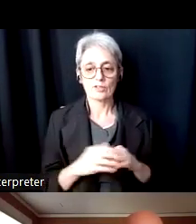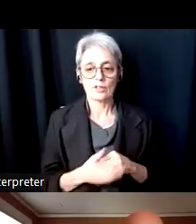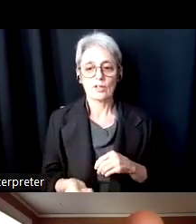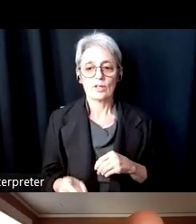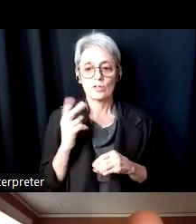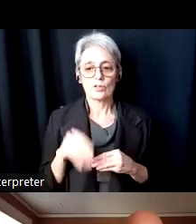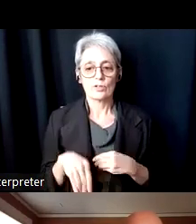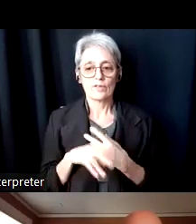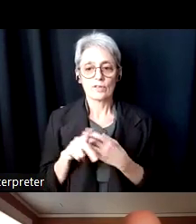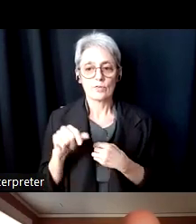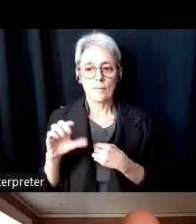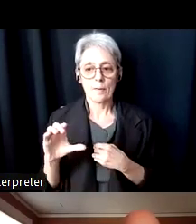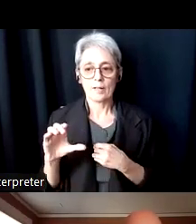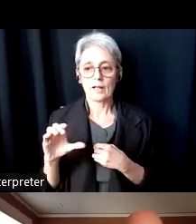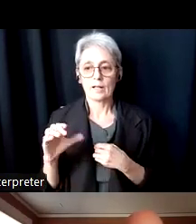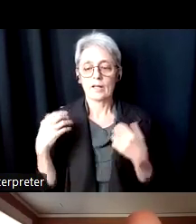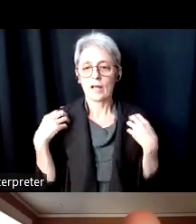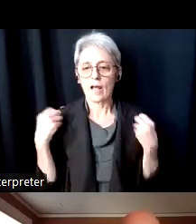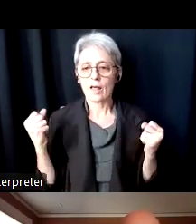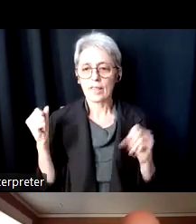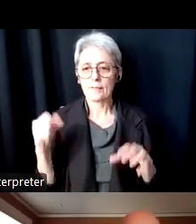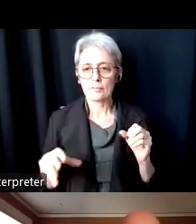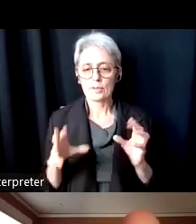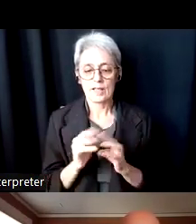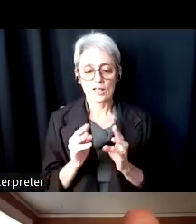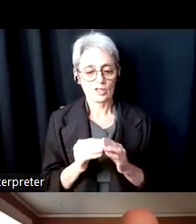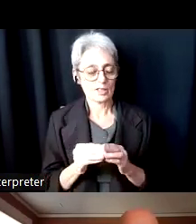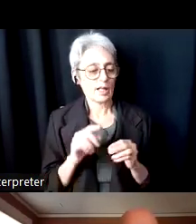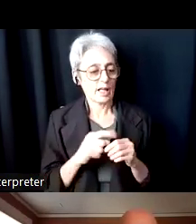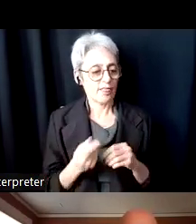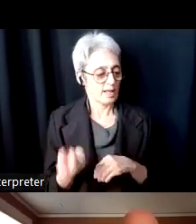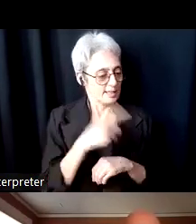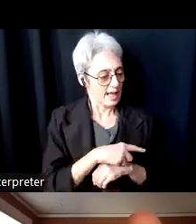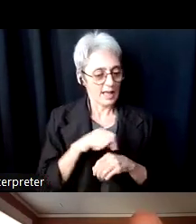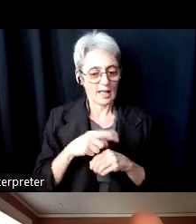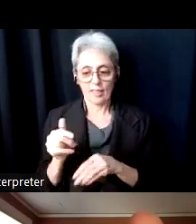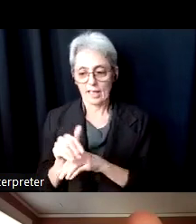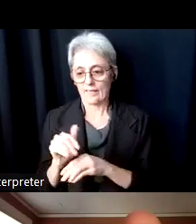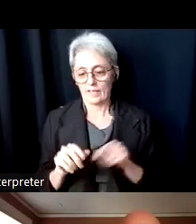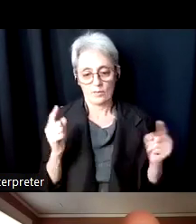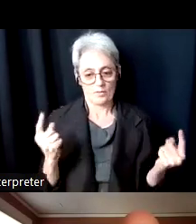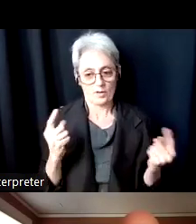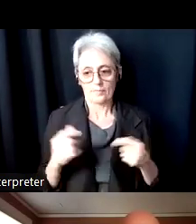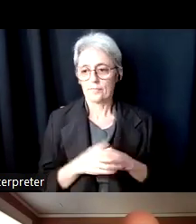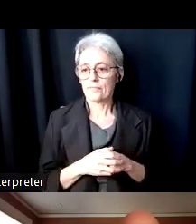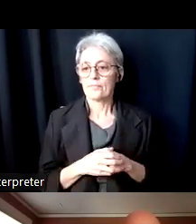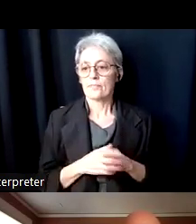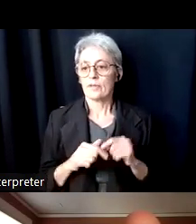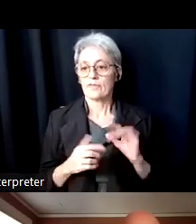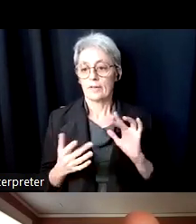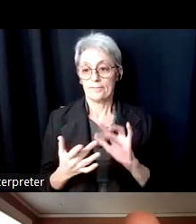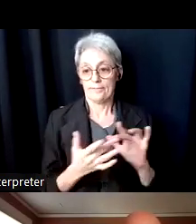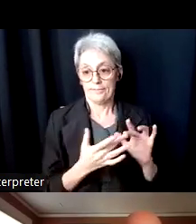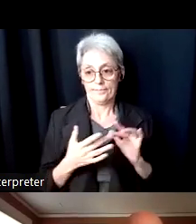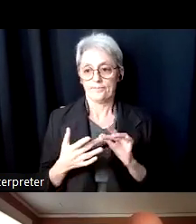input sessions, one in the day and one in the evening. And through all of those outreach efforts, we received over